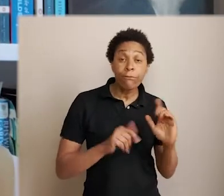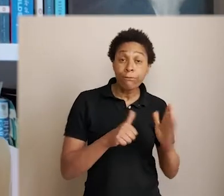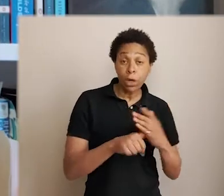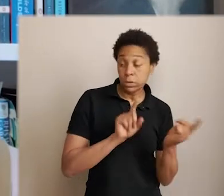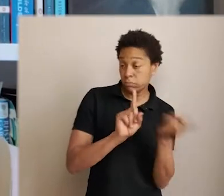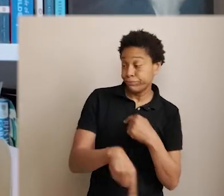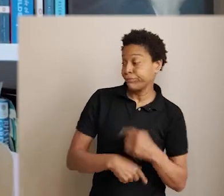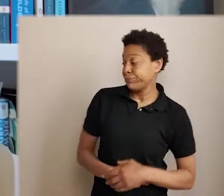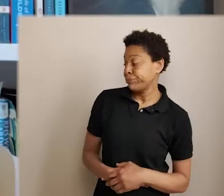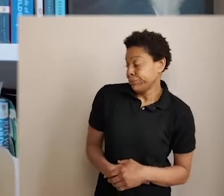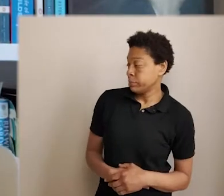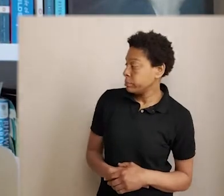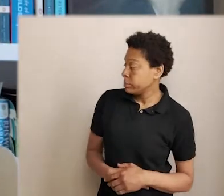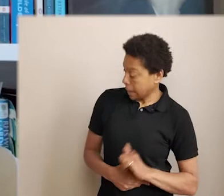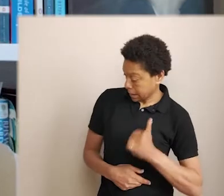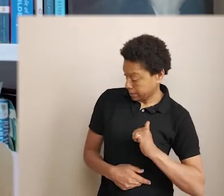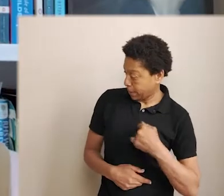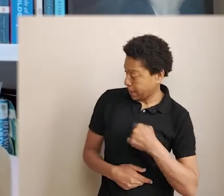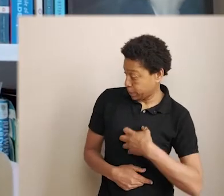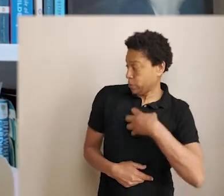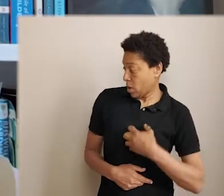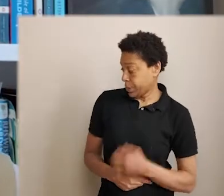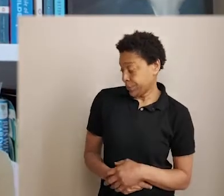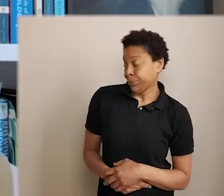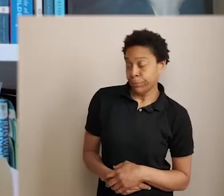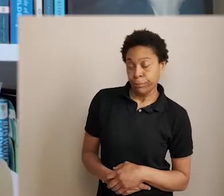was, you expect me to be surprised?